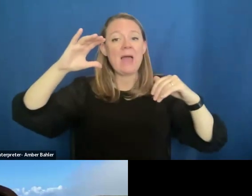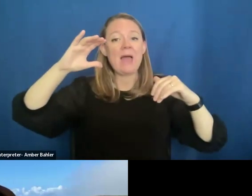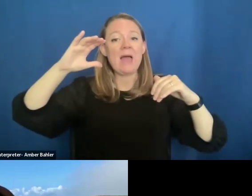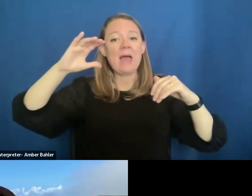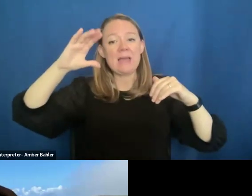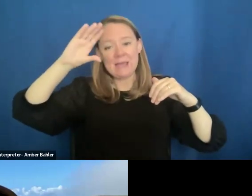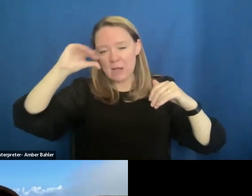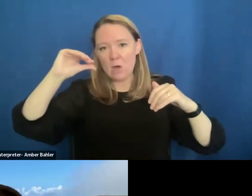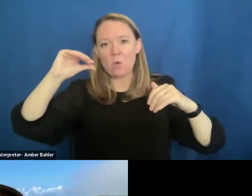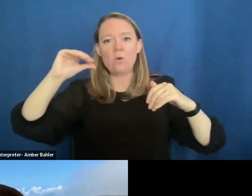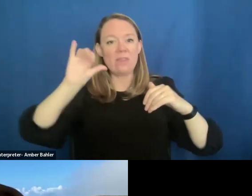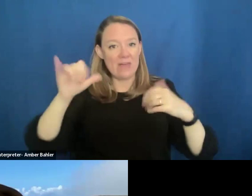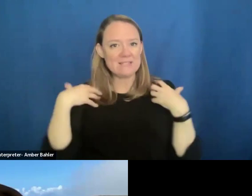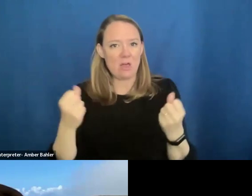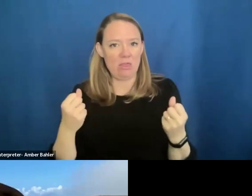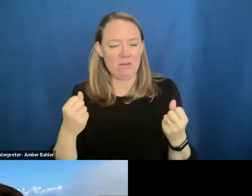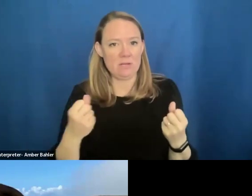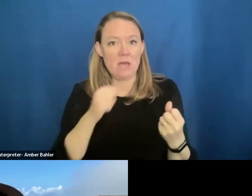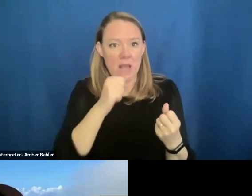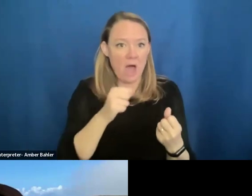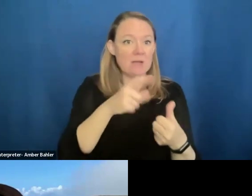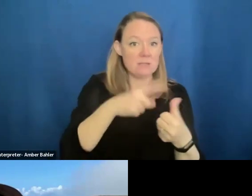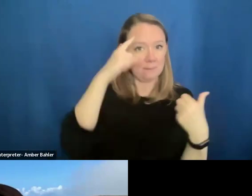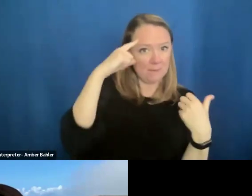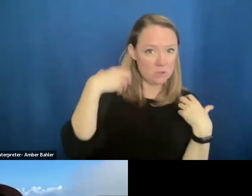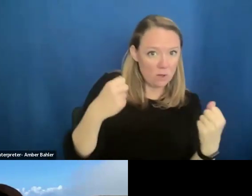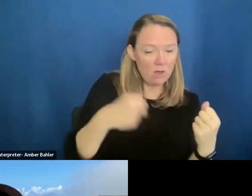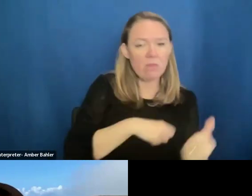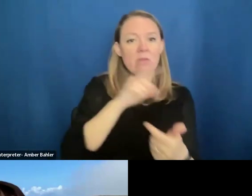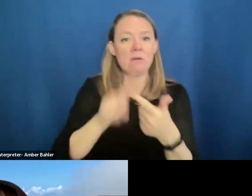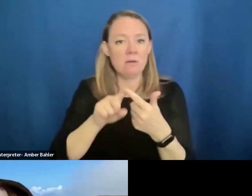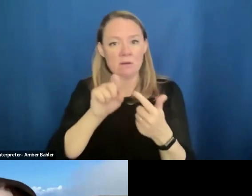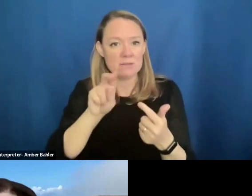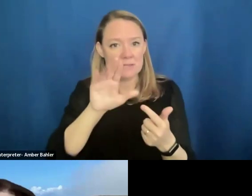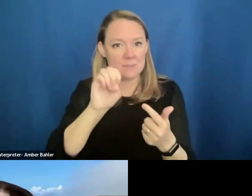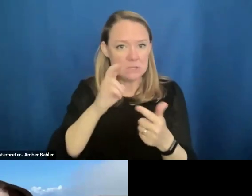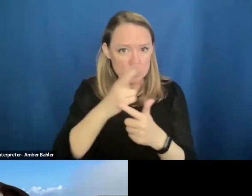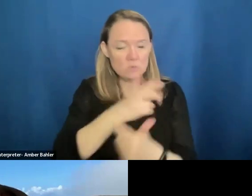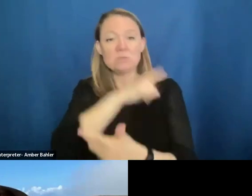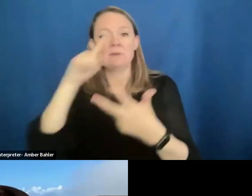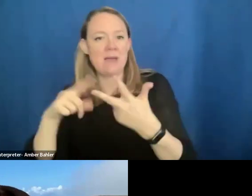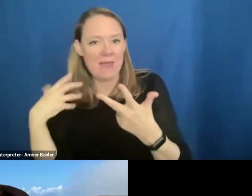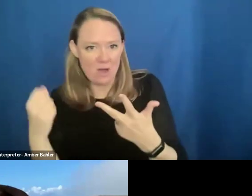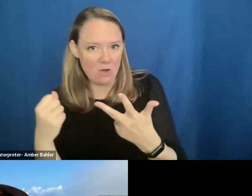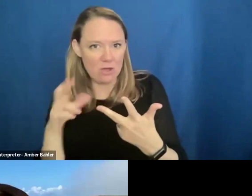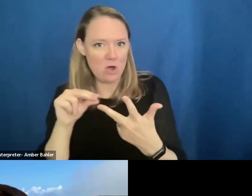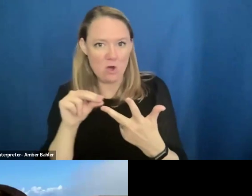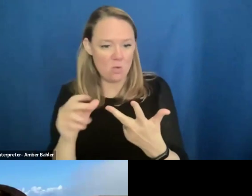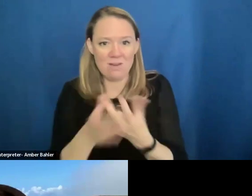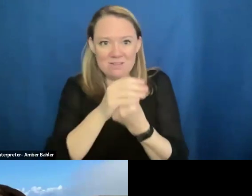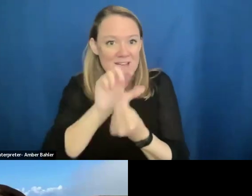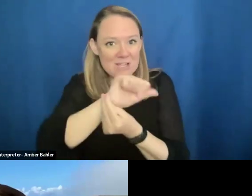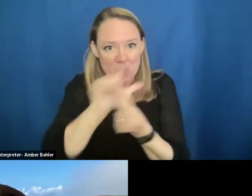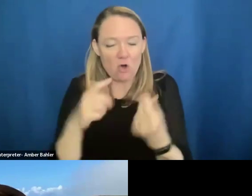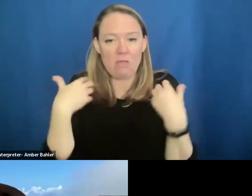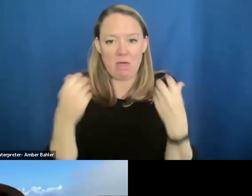substance use, and health, that really in this particular, we would see that people that have a substance use